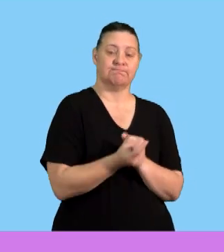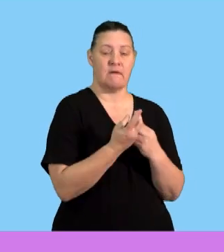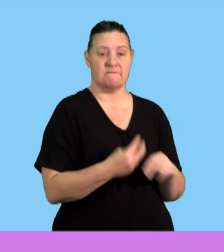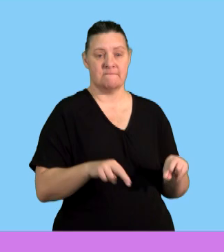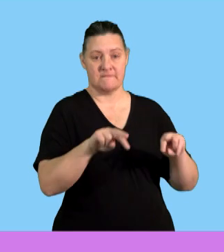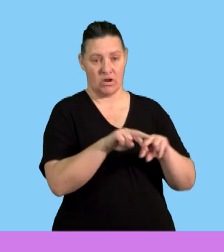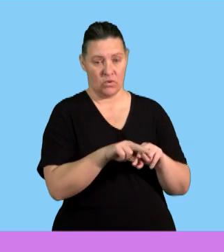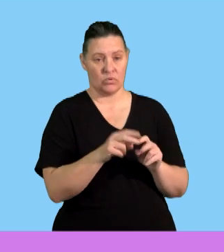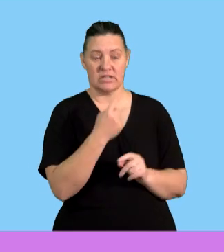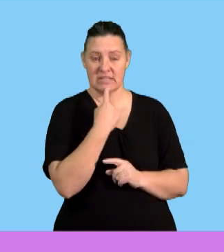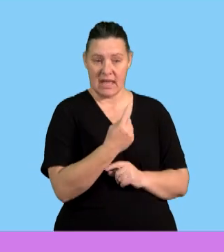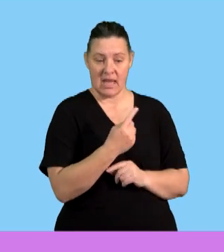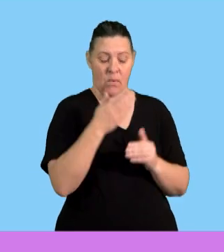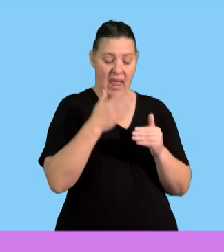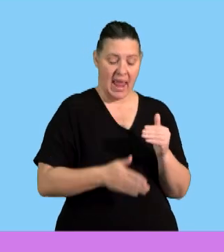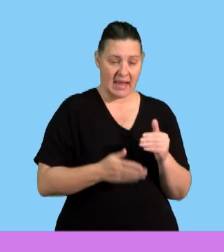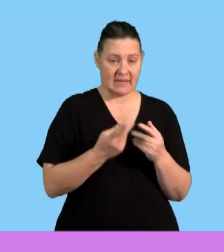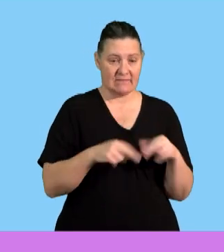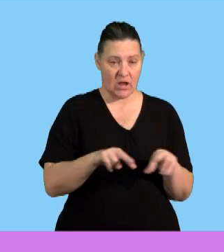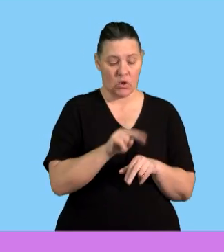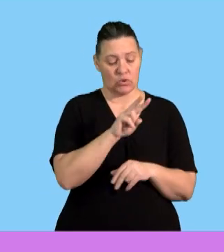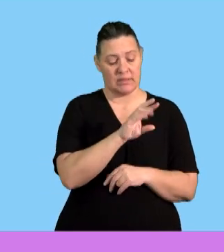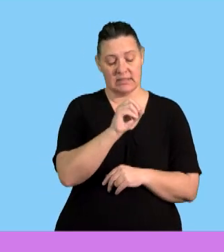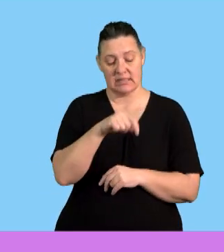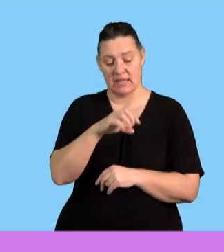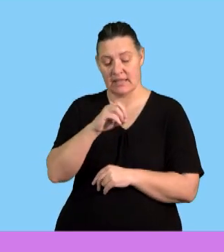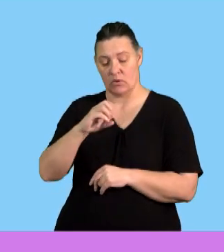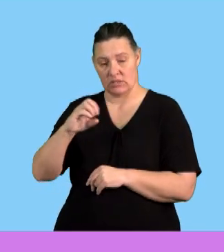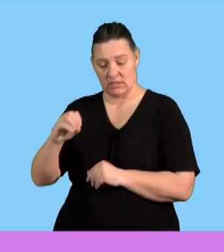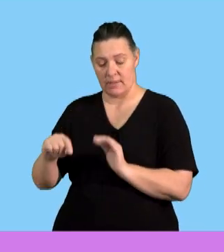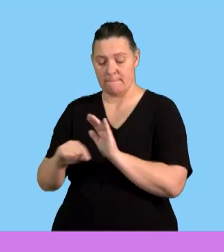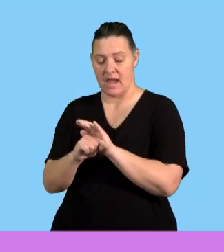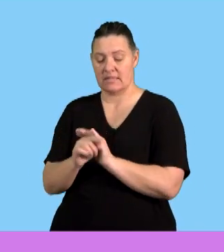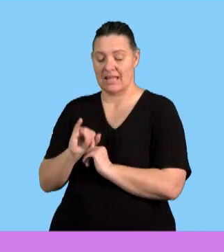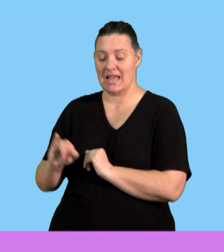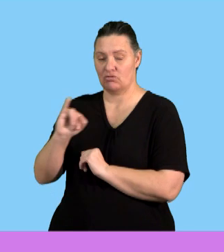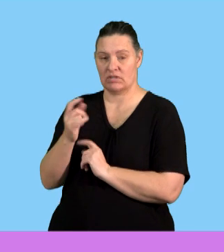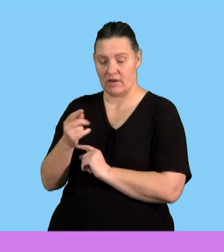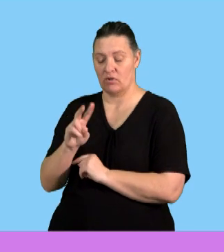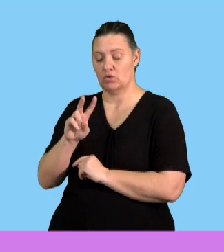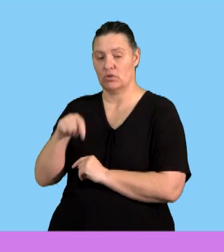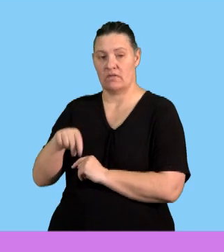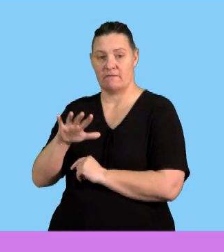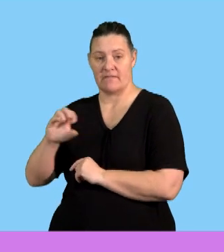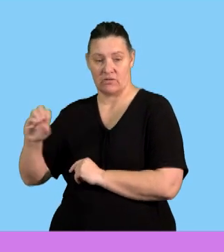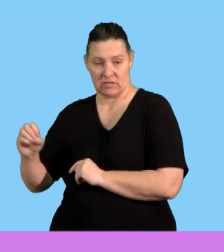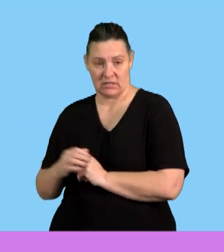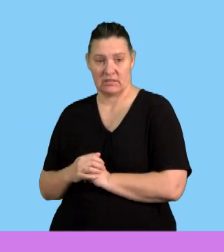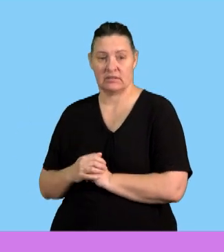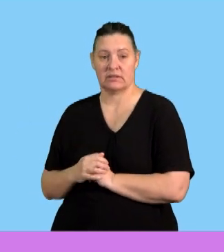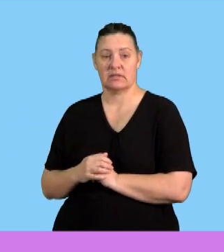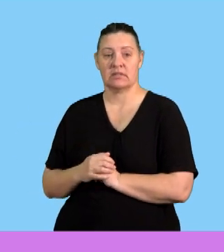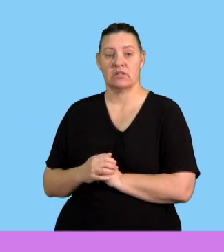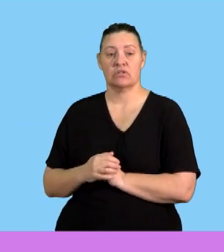initial value by saying our end value, the 20,000, minus our interest, the